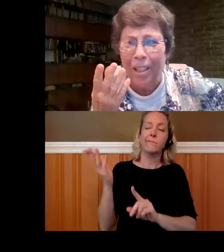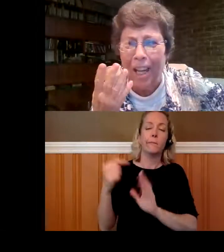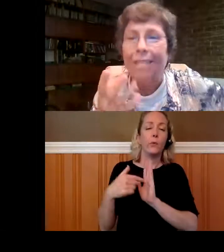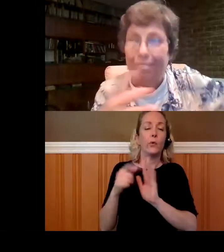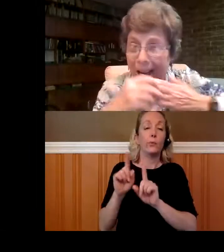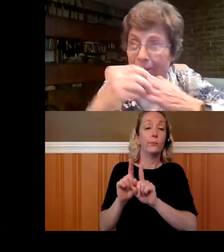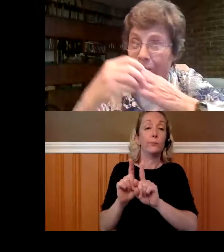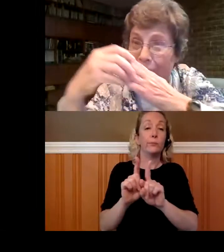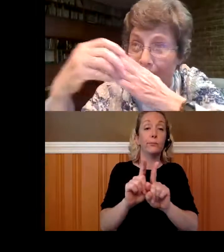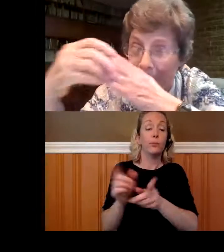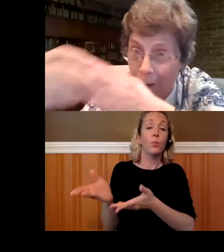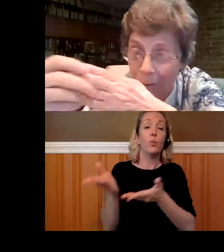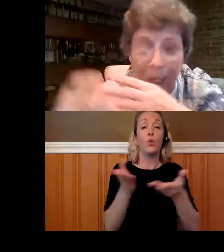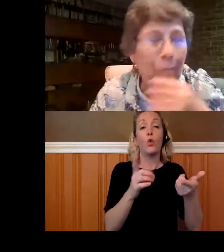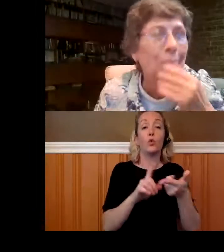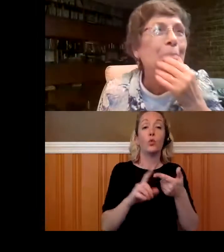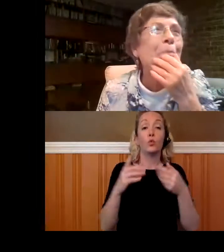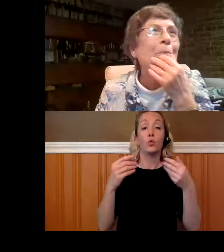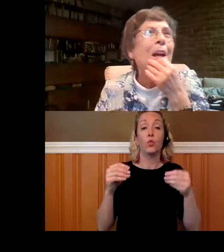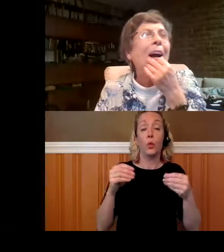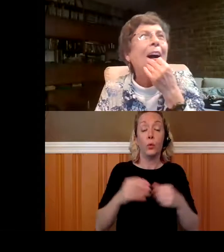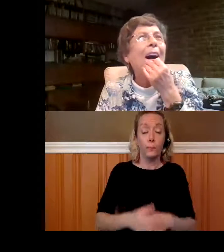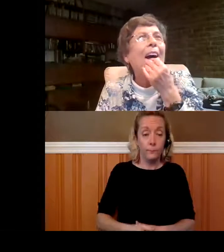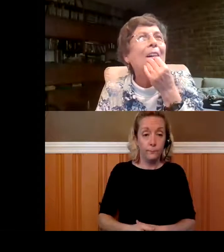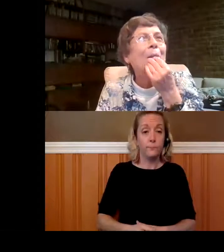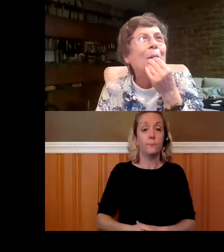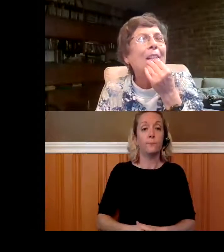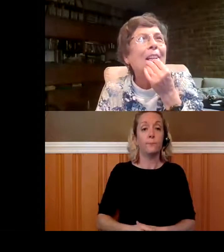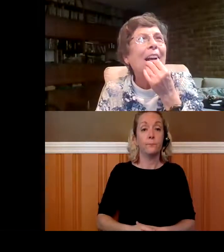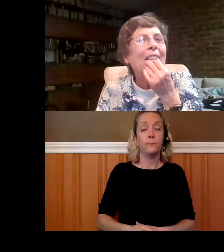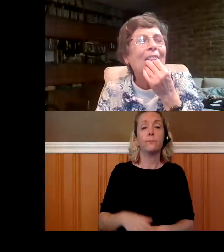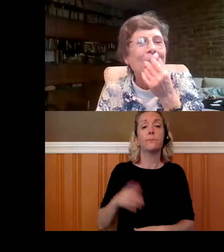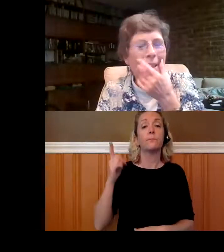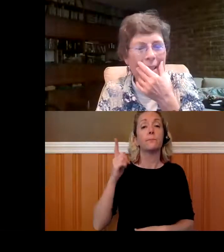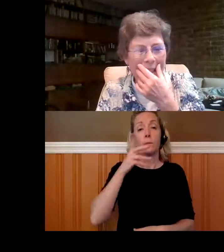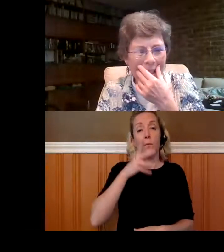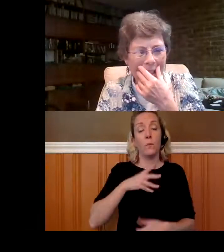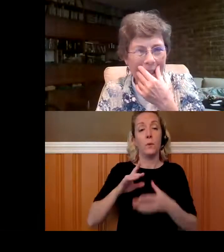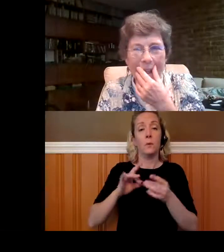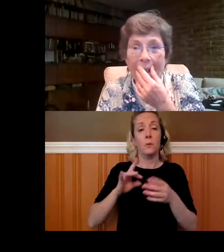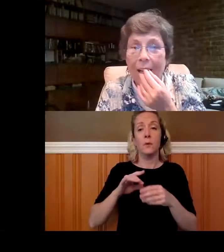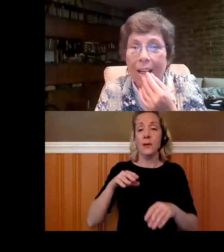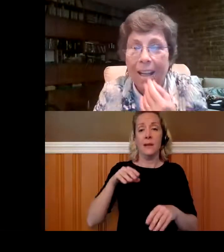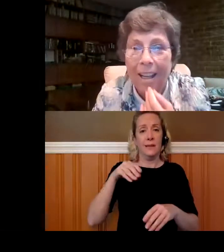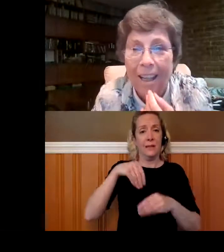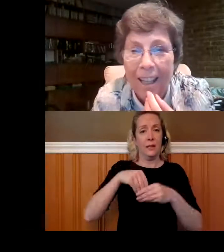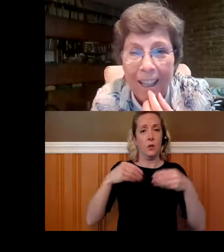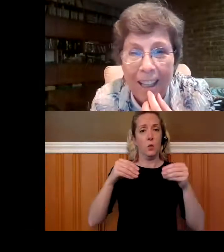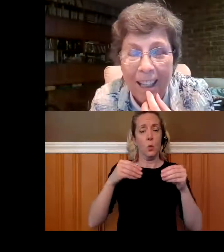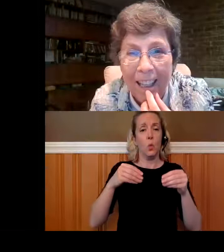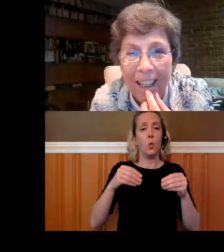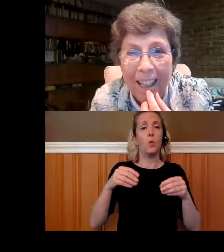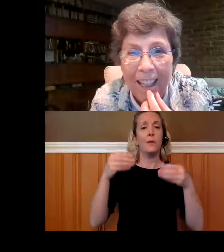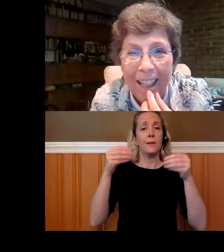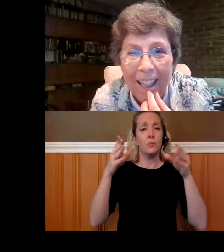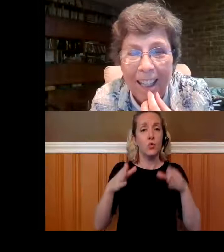go. Mm-hmm. What other actions? Let me think. There was also the action inside the store where the sales clerk kind of took